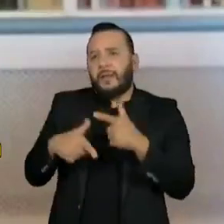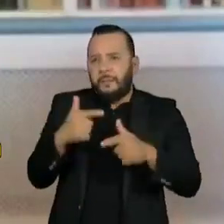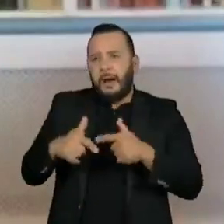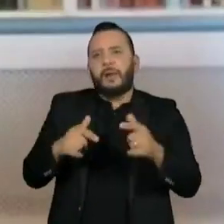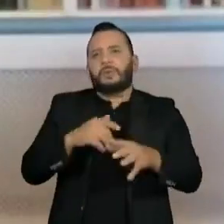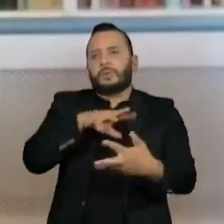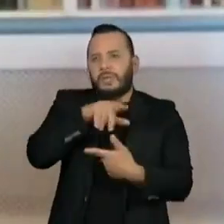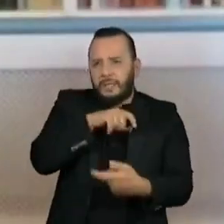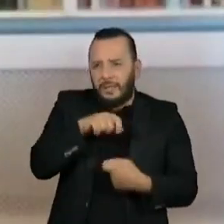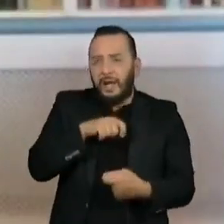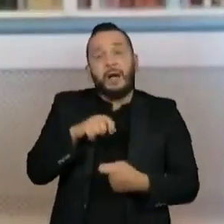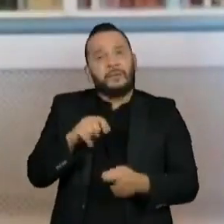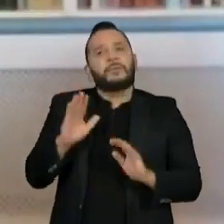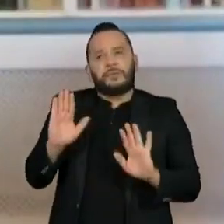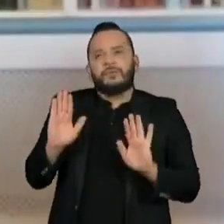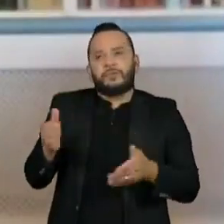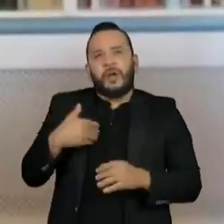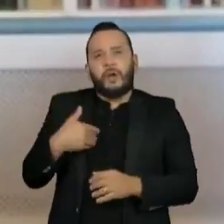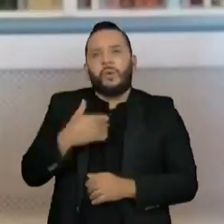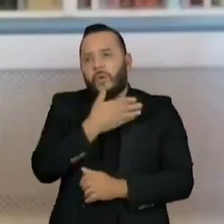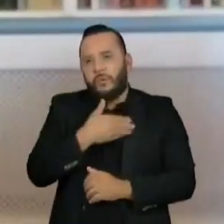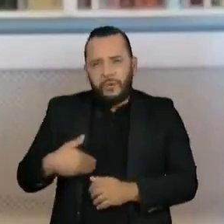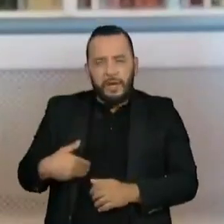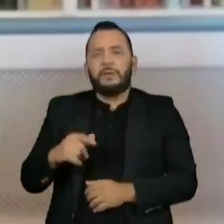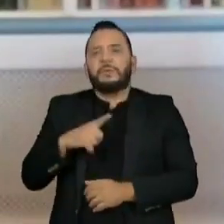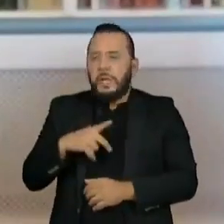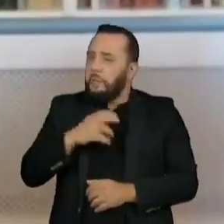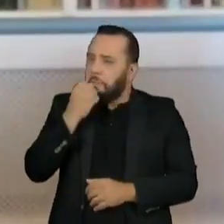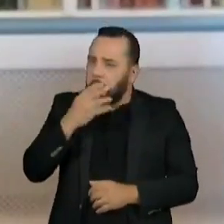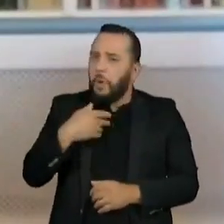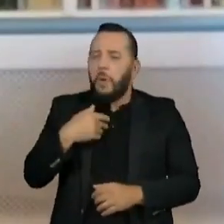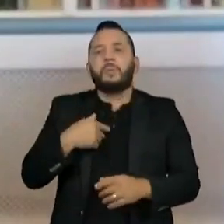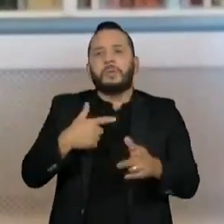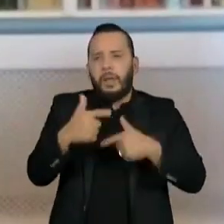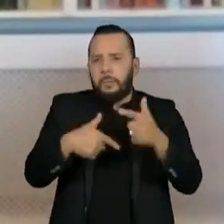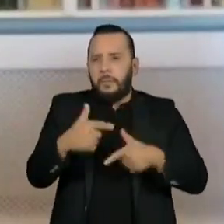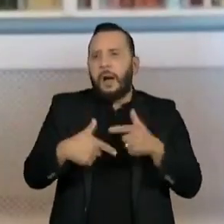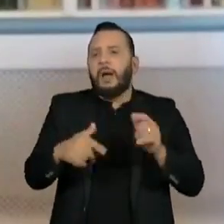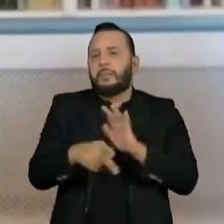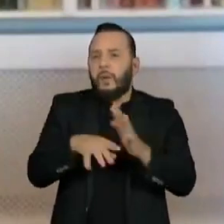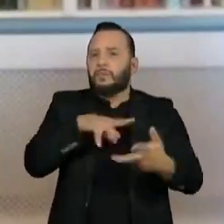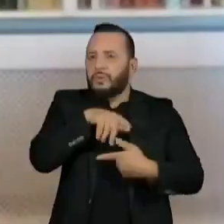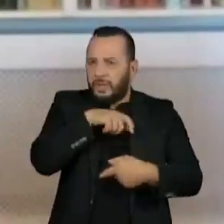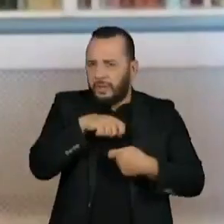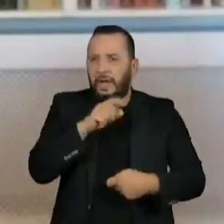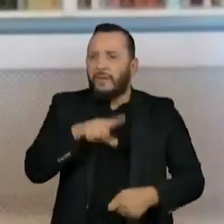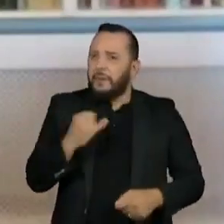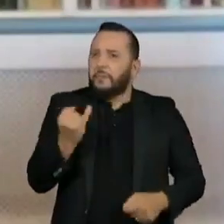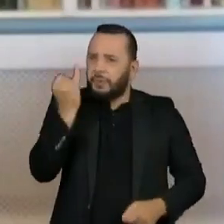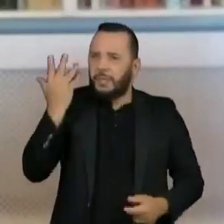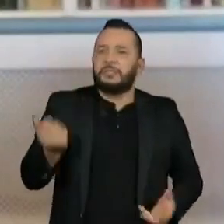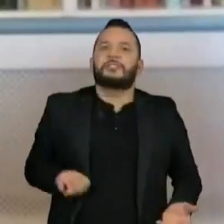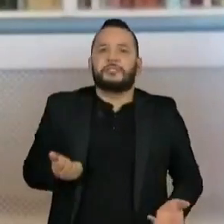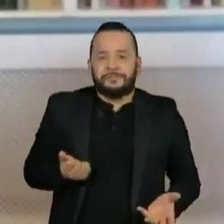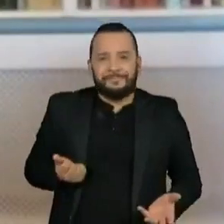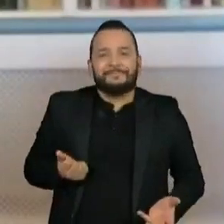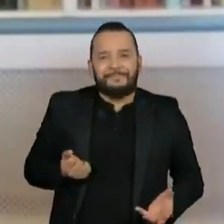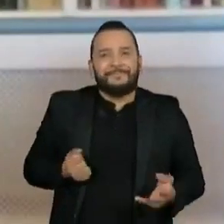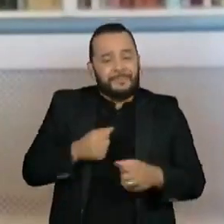communities benefit from heightened locating in these areas of green jobs good green jobs and